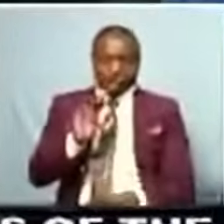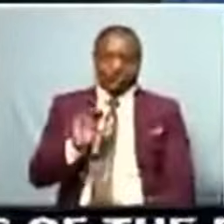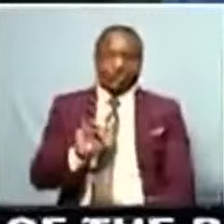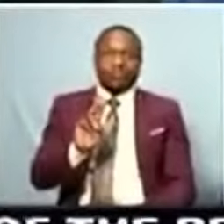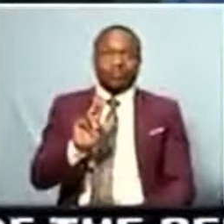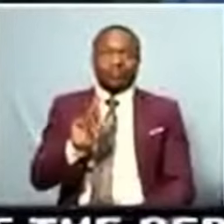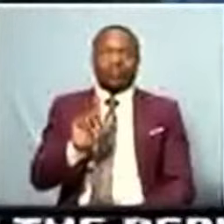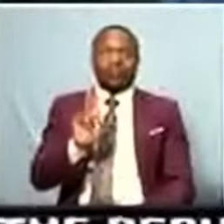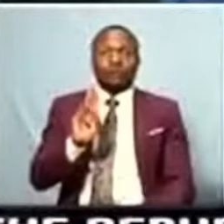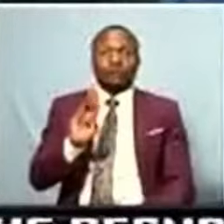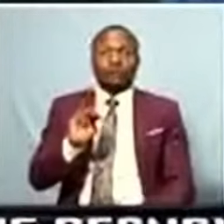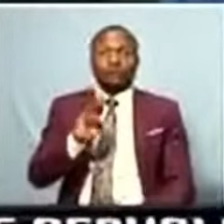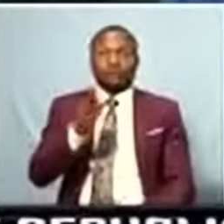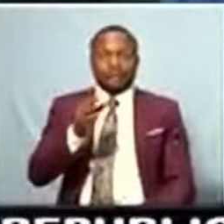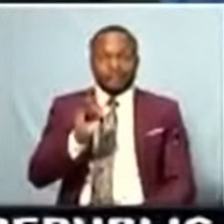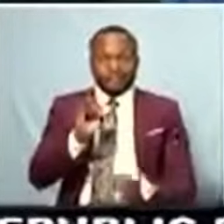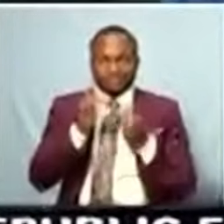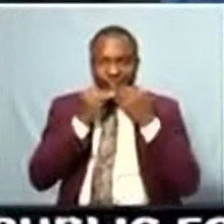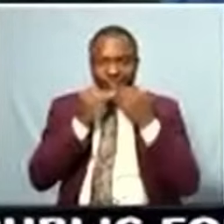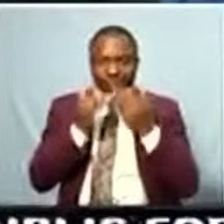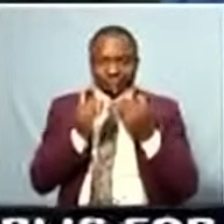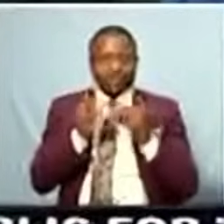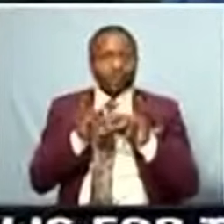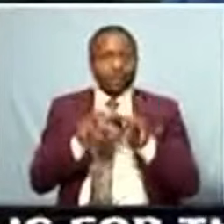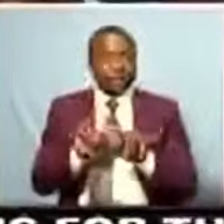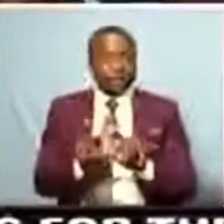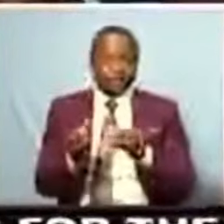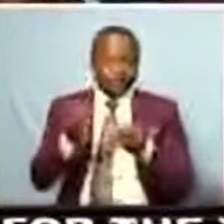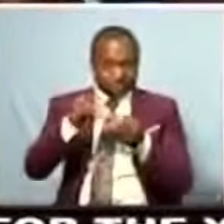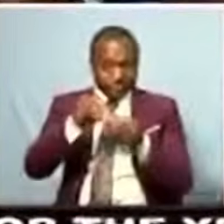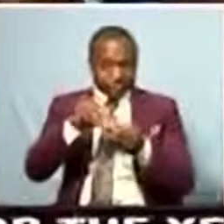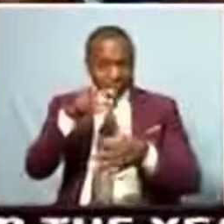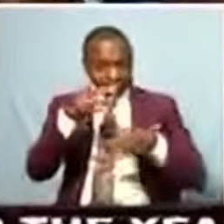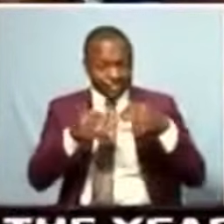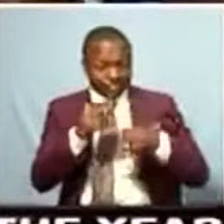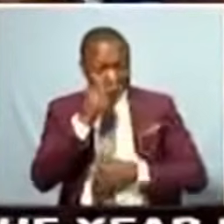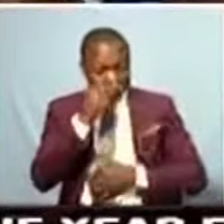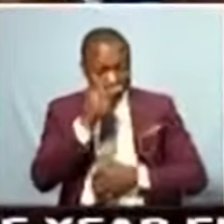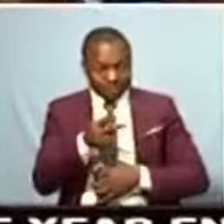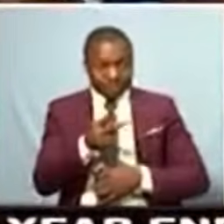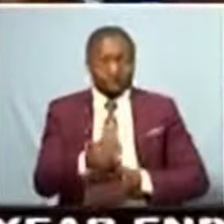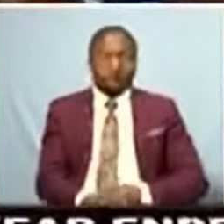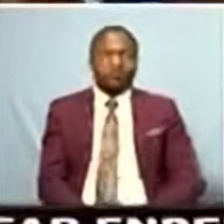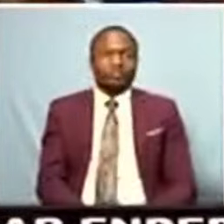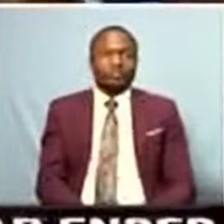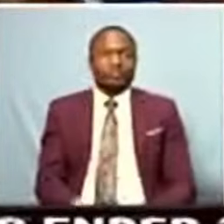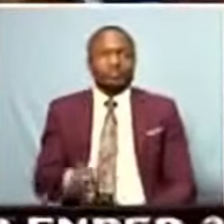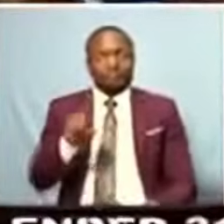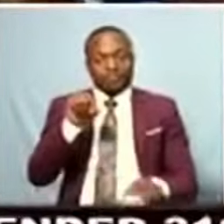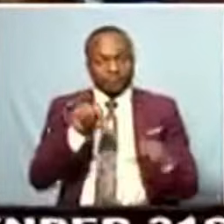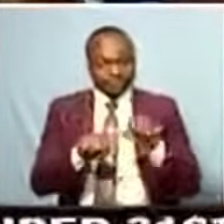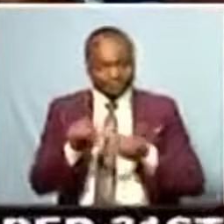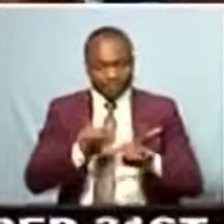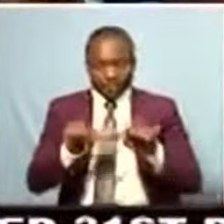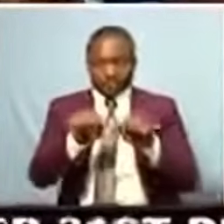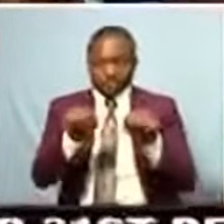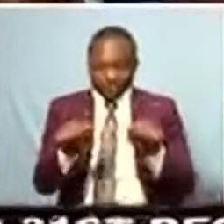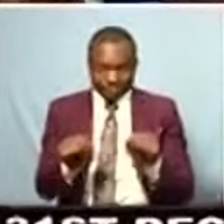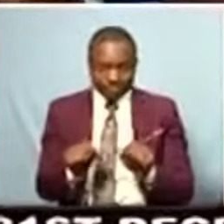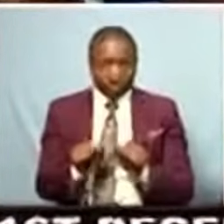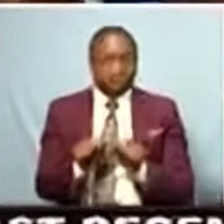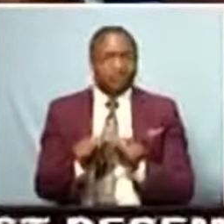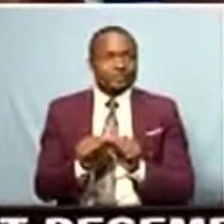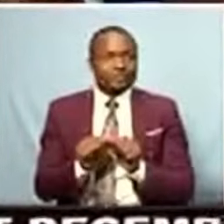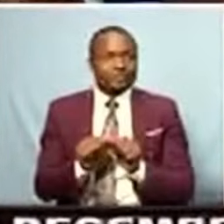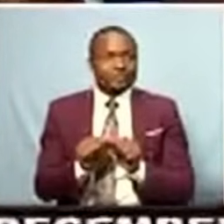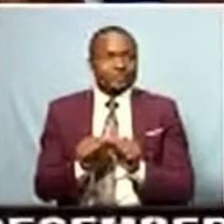Thank you, Chair. Chair, in addition, if you look at the the Auditor General's